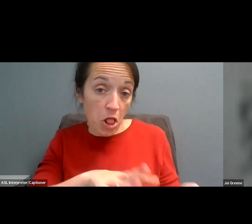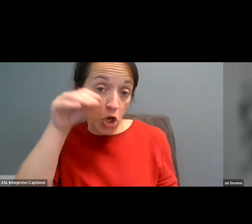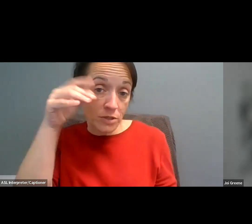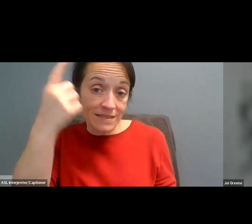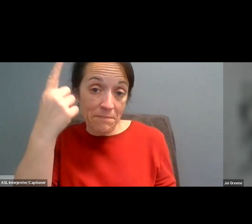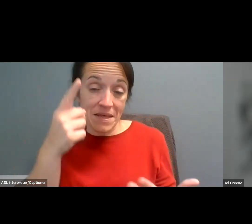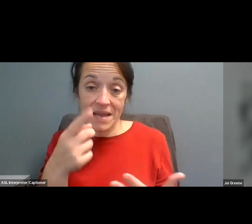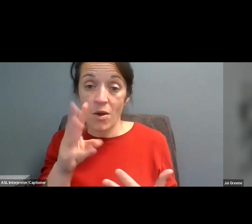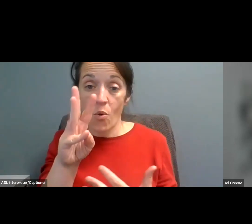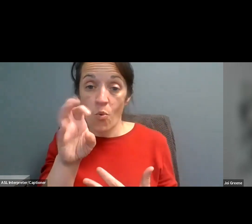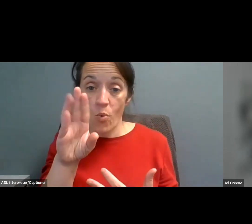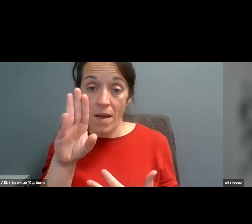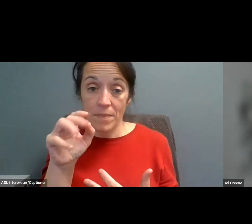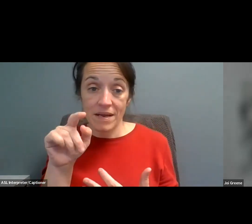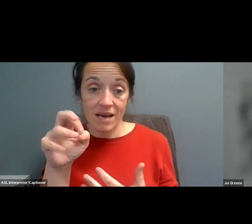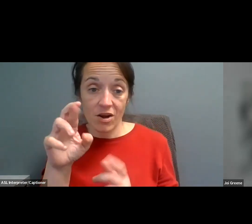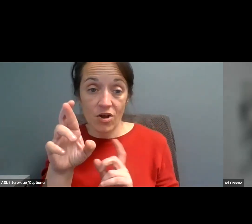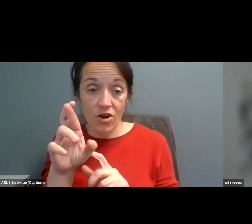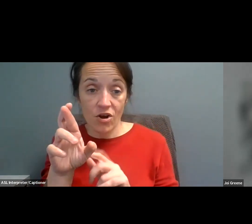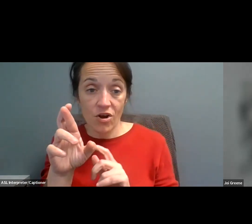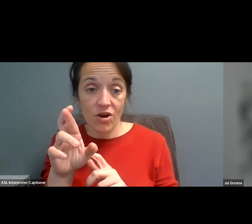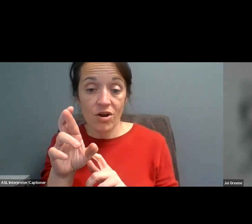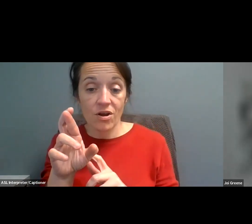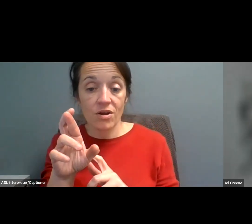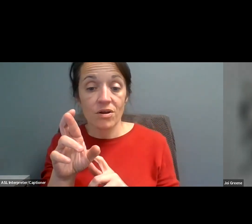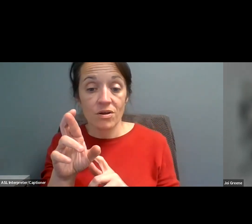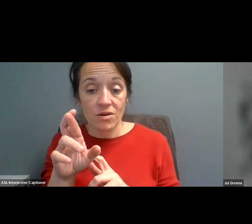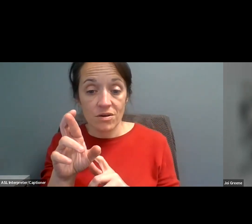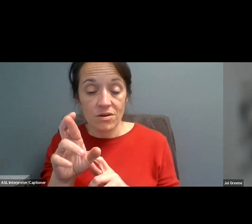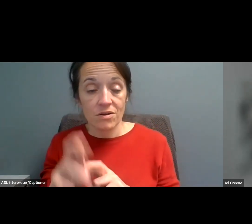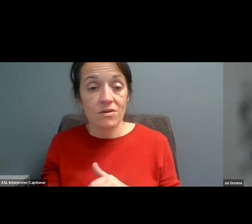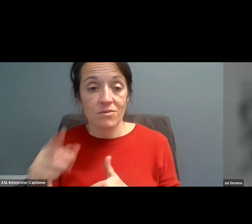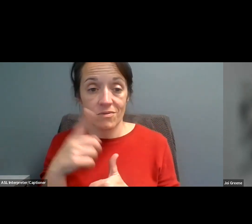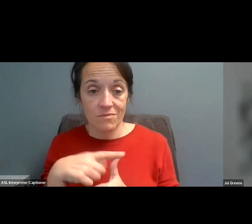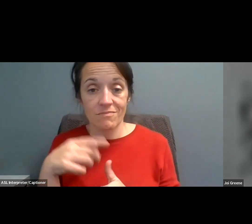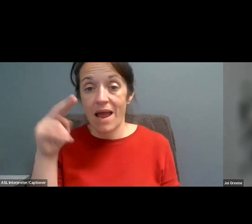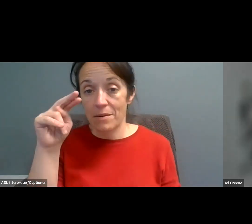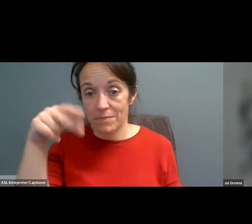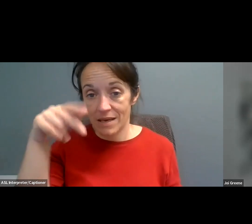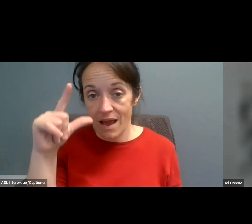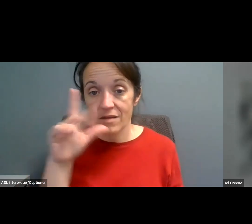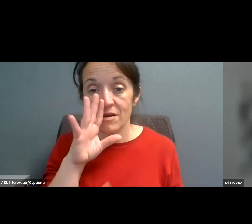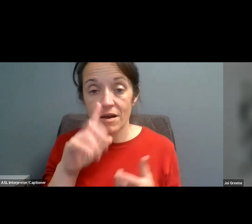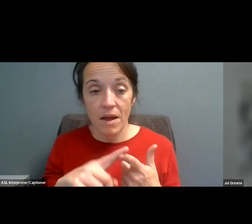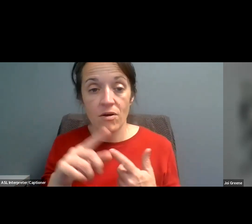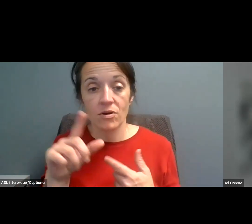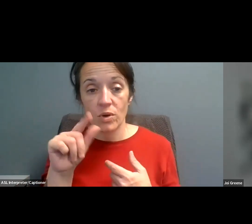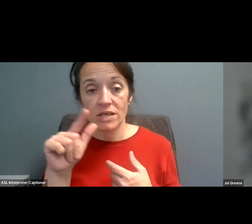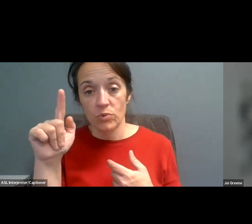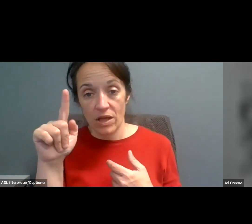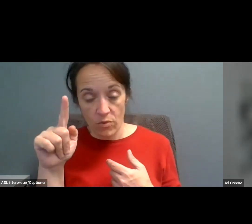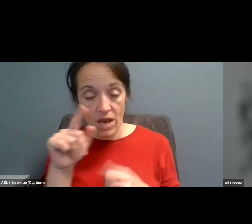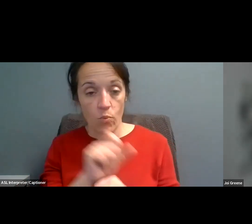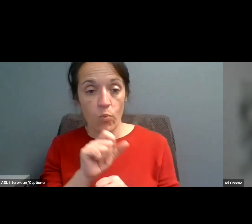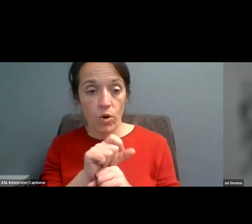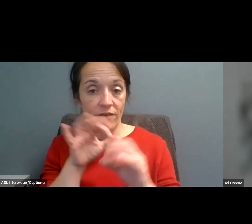webinar. Again, we heard from the NPLs about the 2023 plan of work feedback. For those who